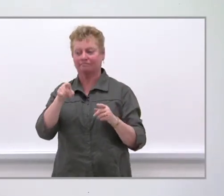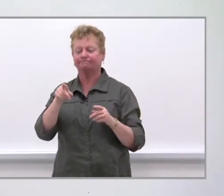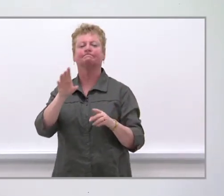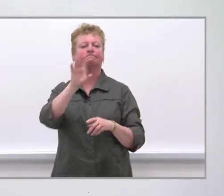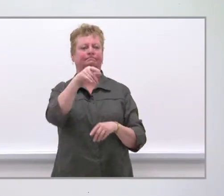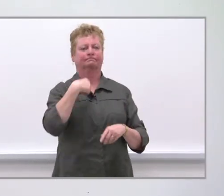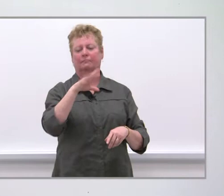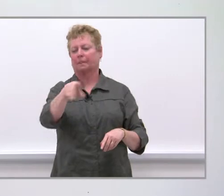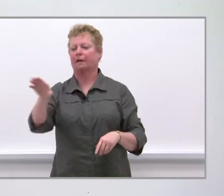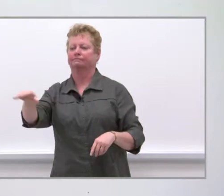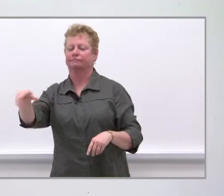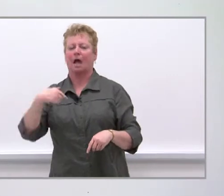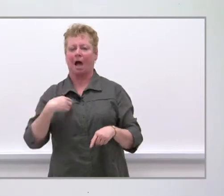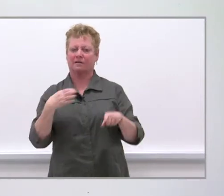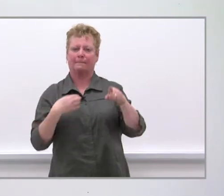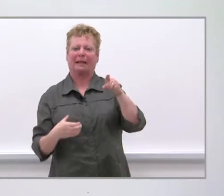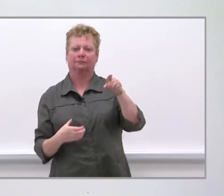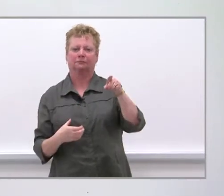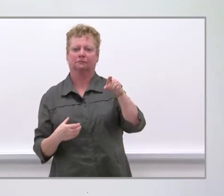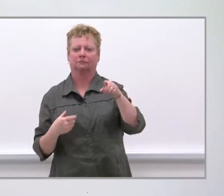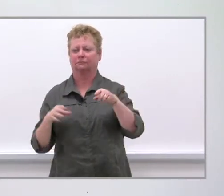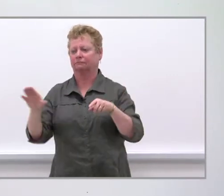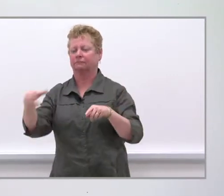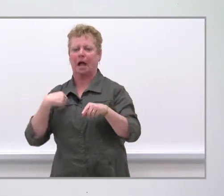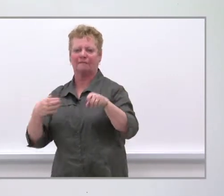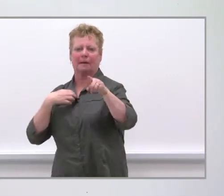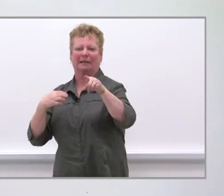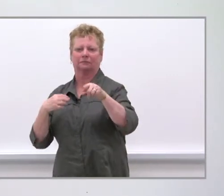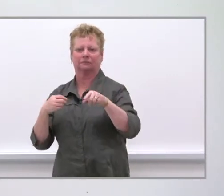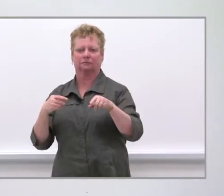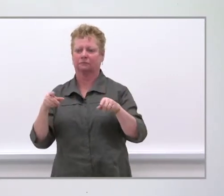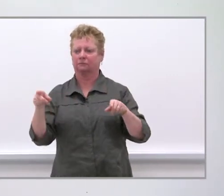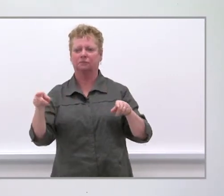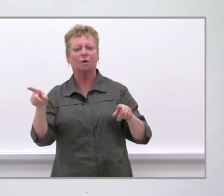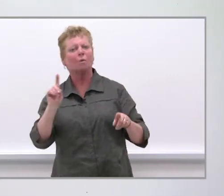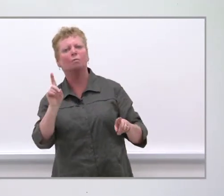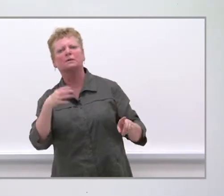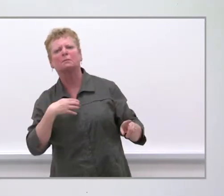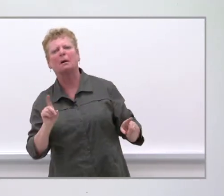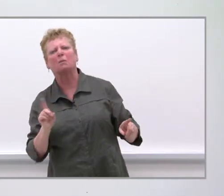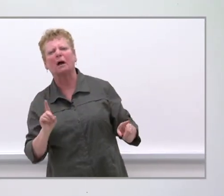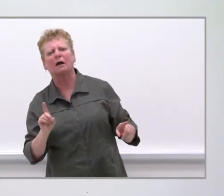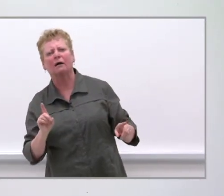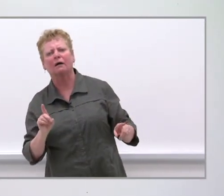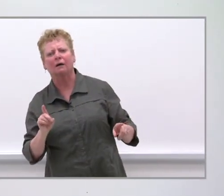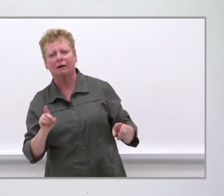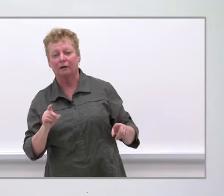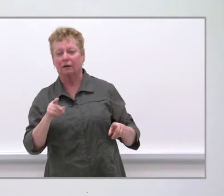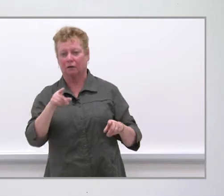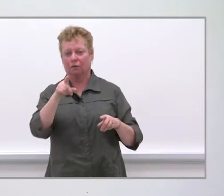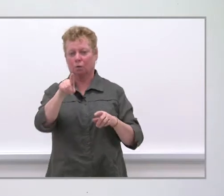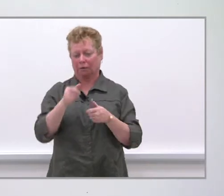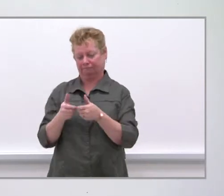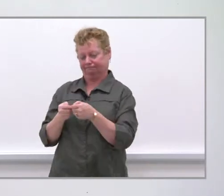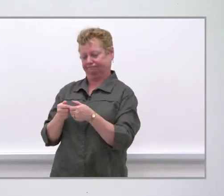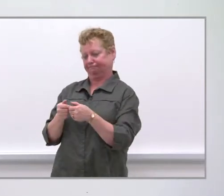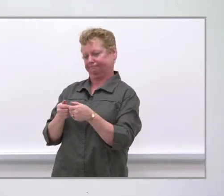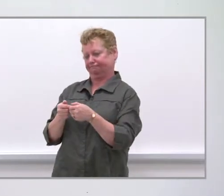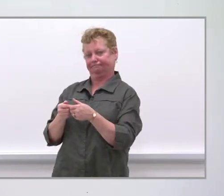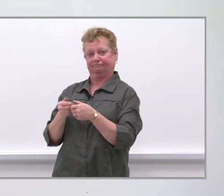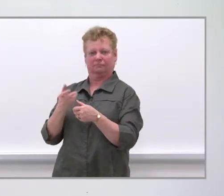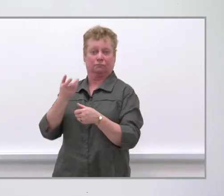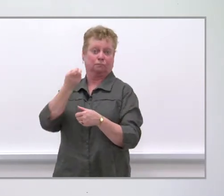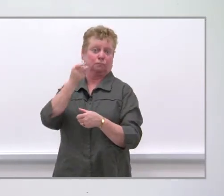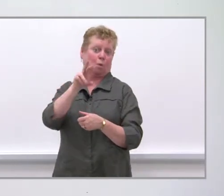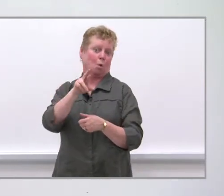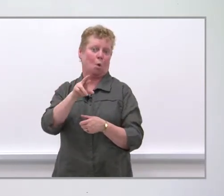have a complaint. And they would say, what is your complaint? You could do it either by text,